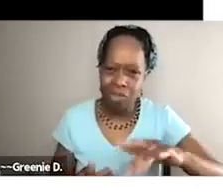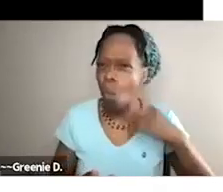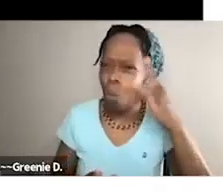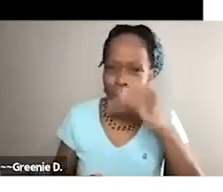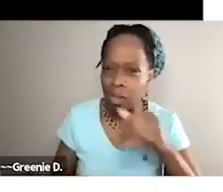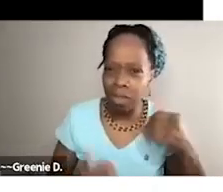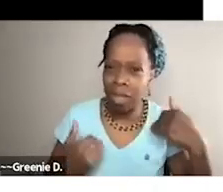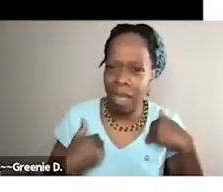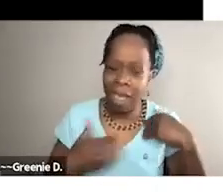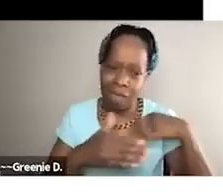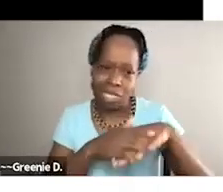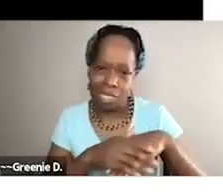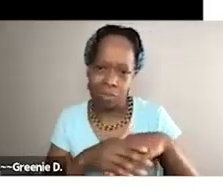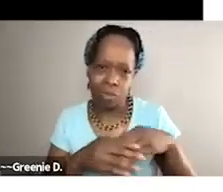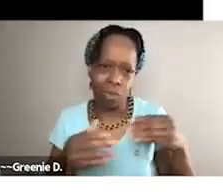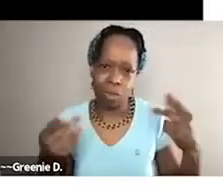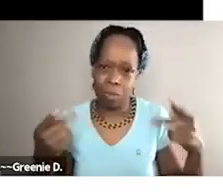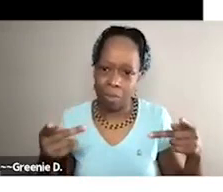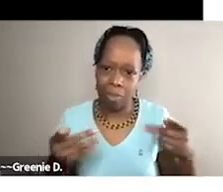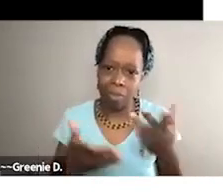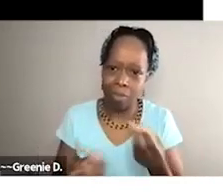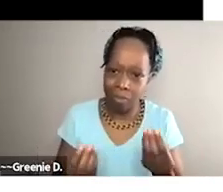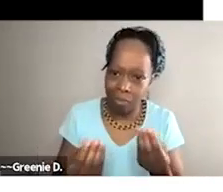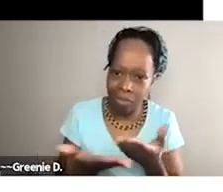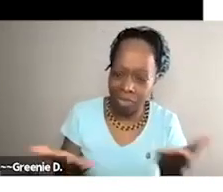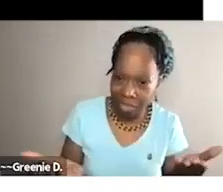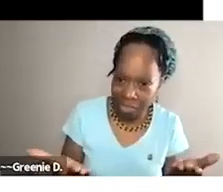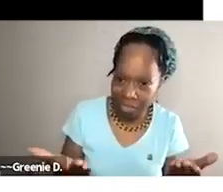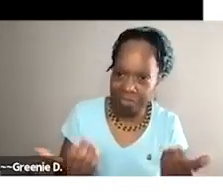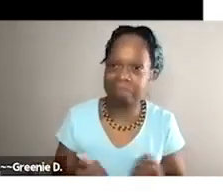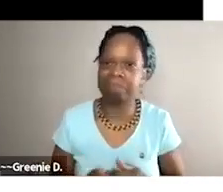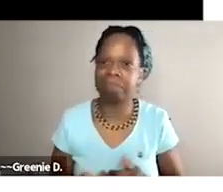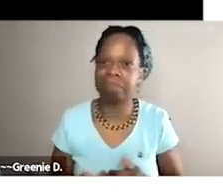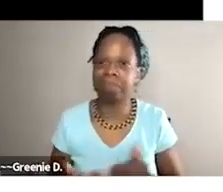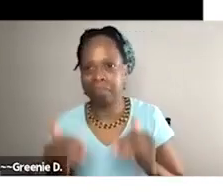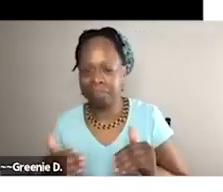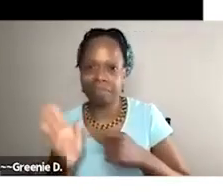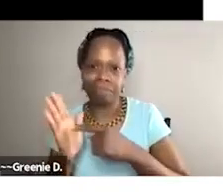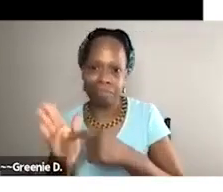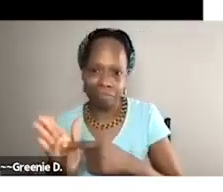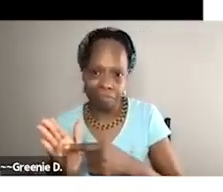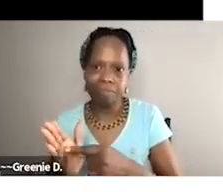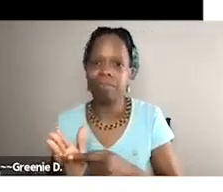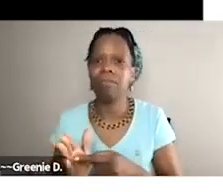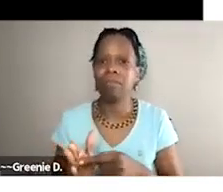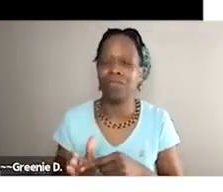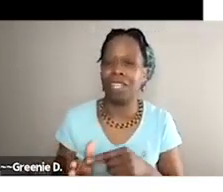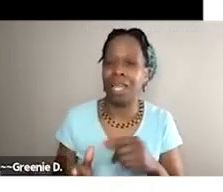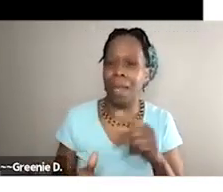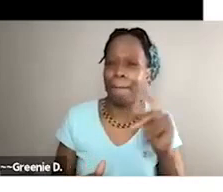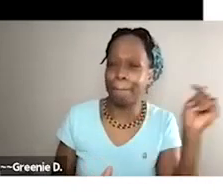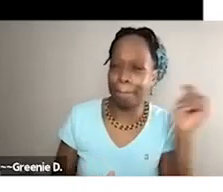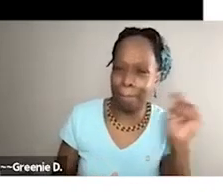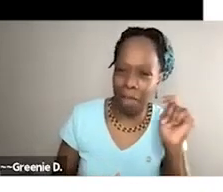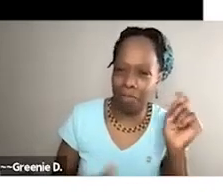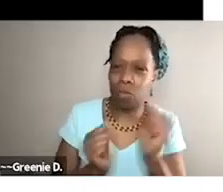actually usable for all, not using them as storerooms. We see that a lot within schools. Quiet rooms for people with sensory challenges.